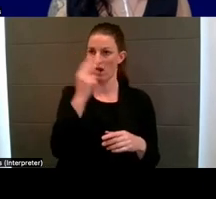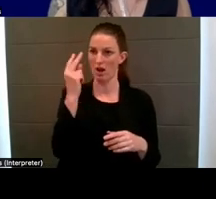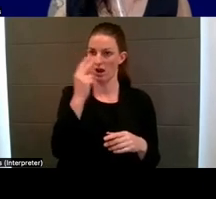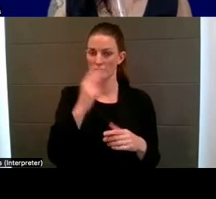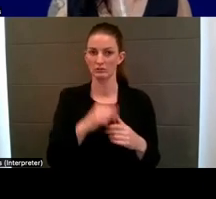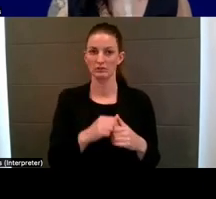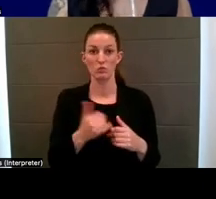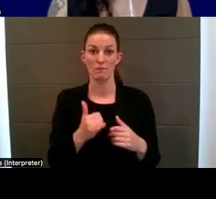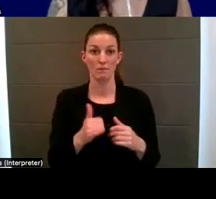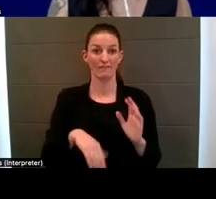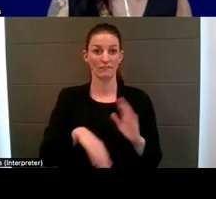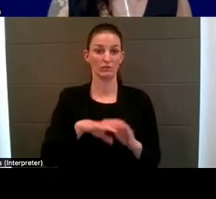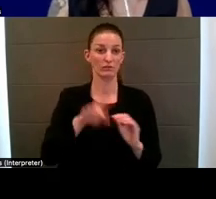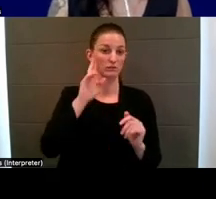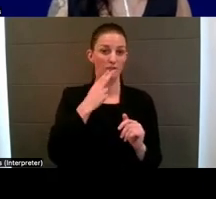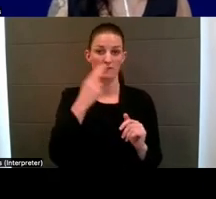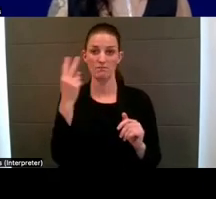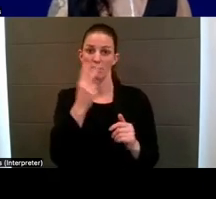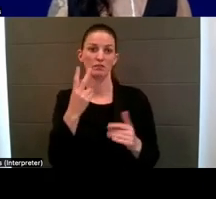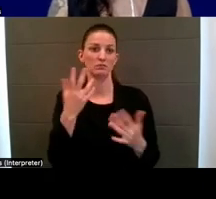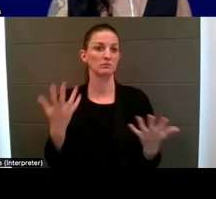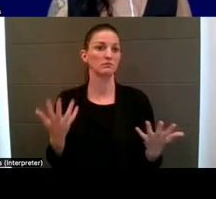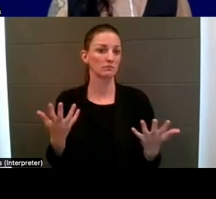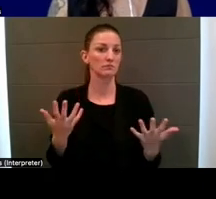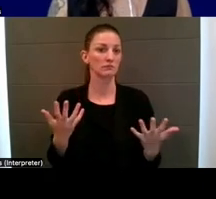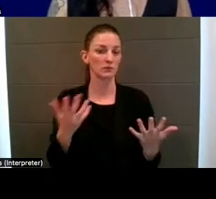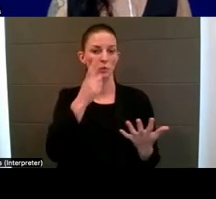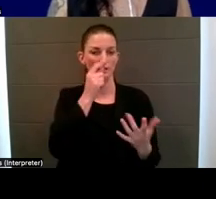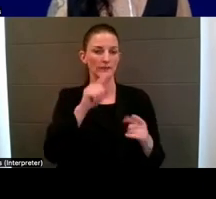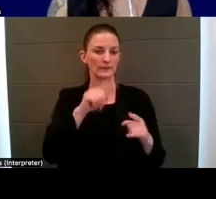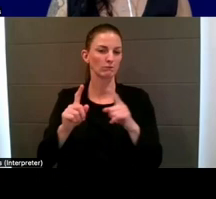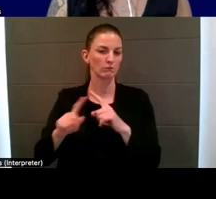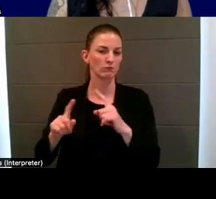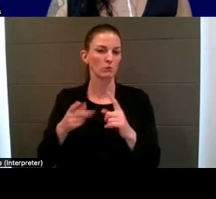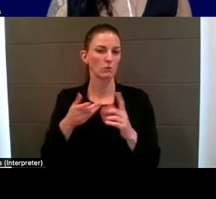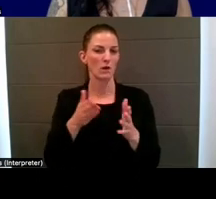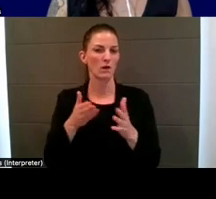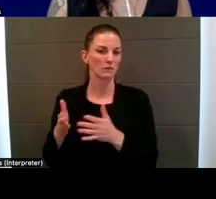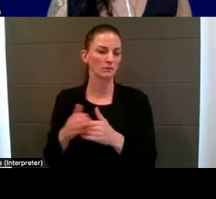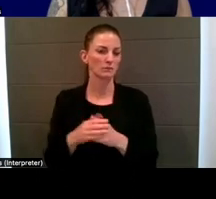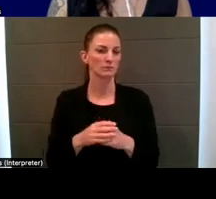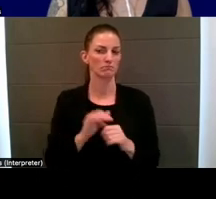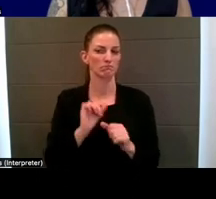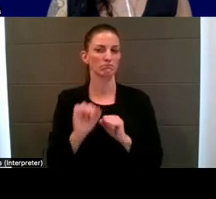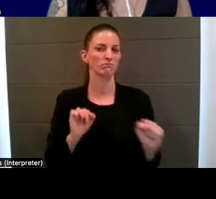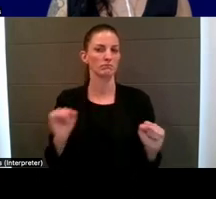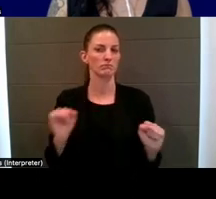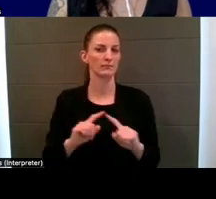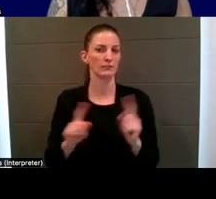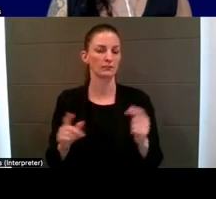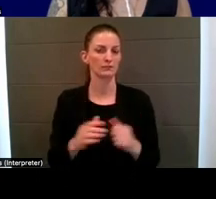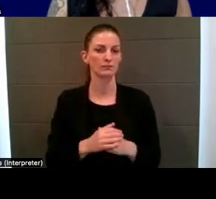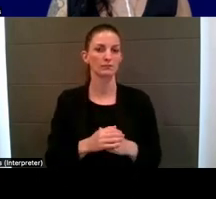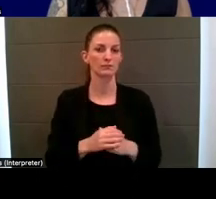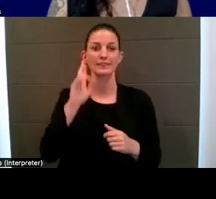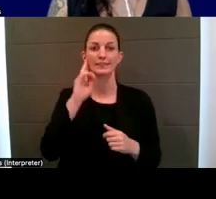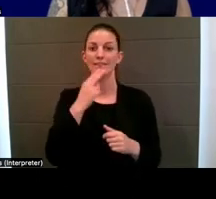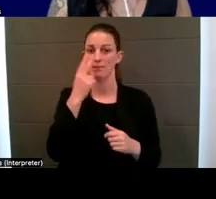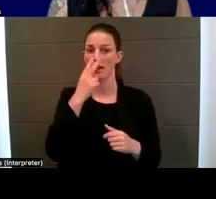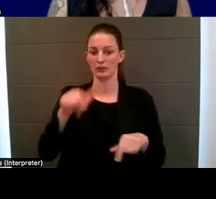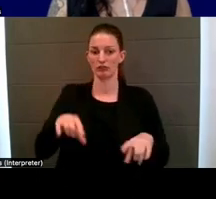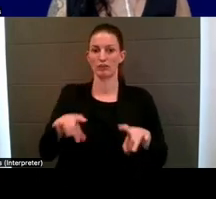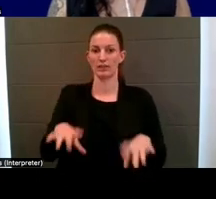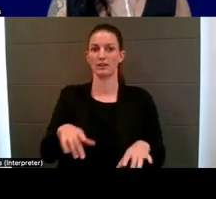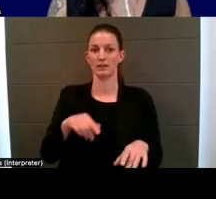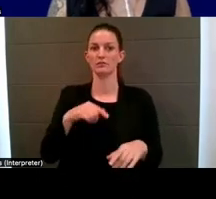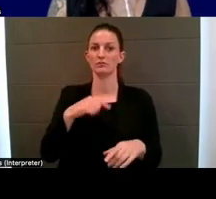Um, Deafblindness is described also in Australia as a